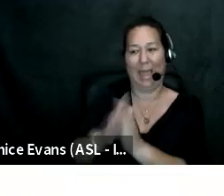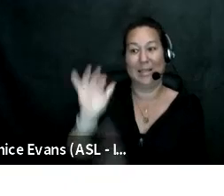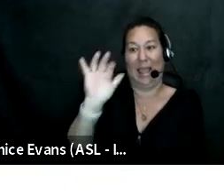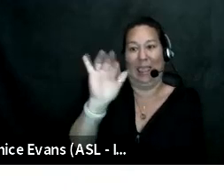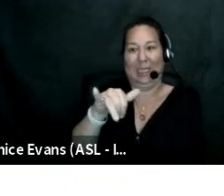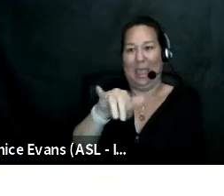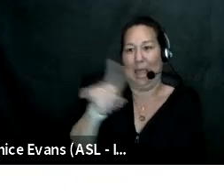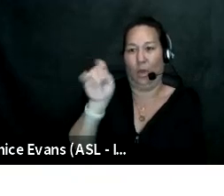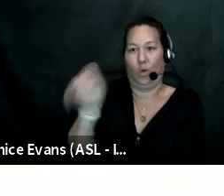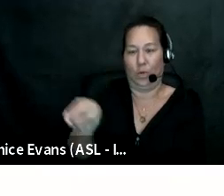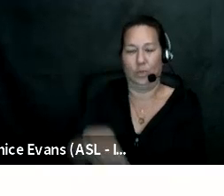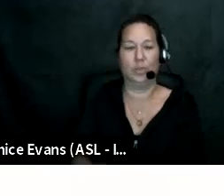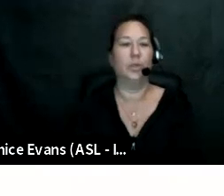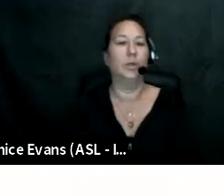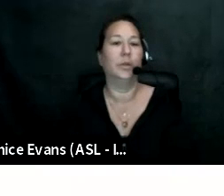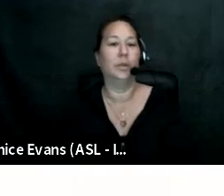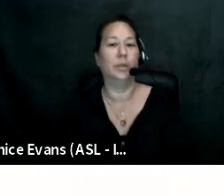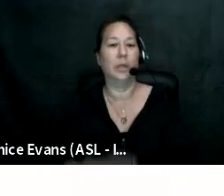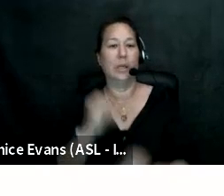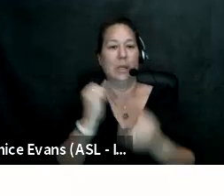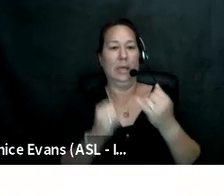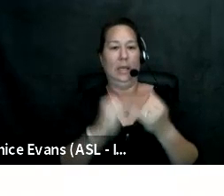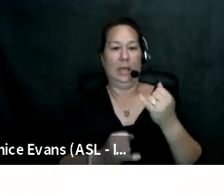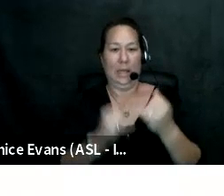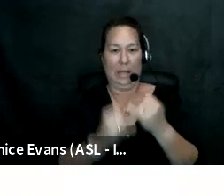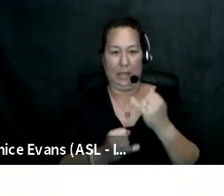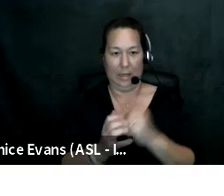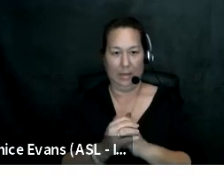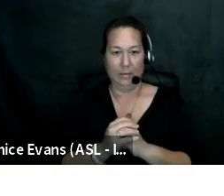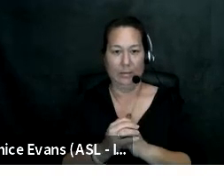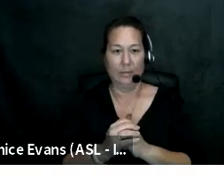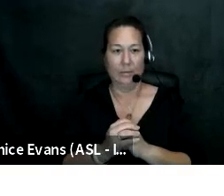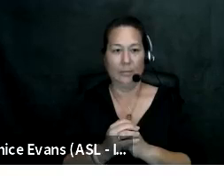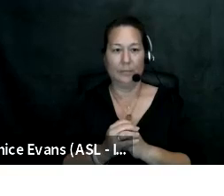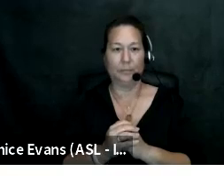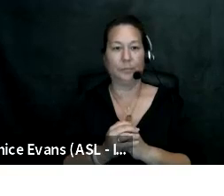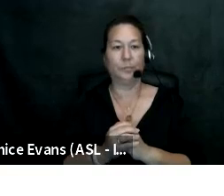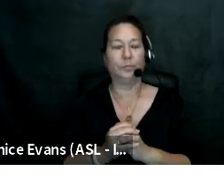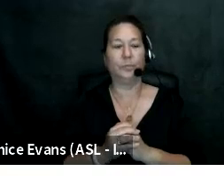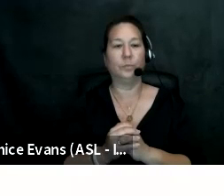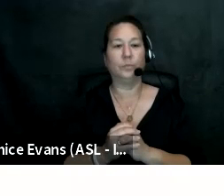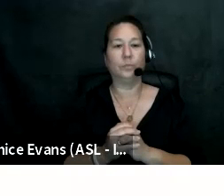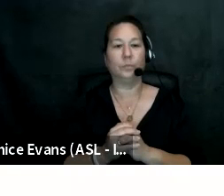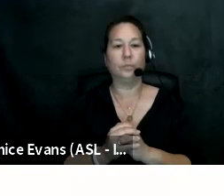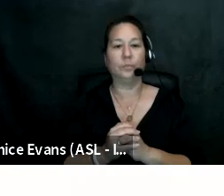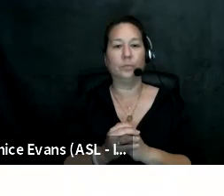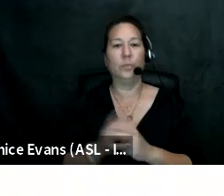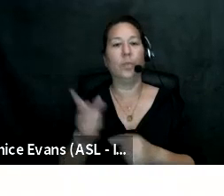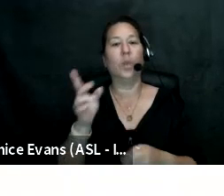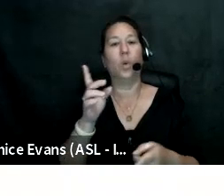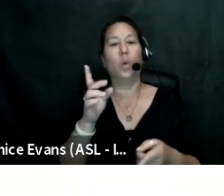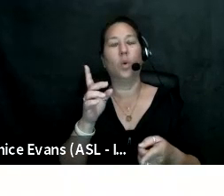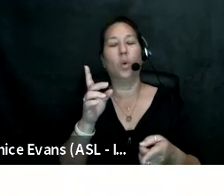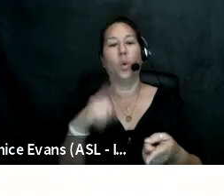Thank you. And the last pre-populated question in this section is, when can we